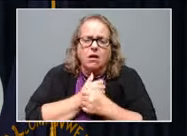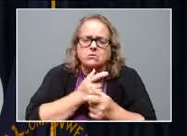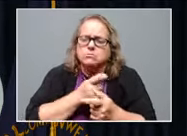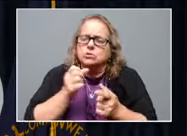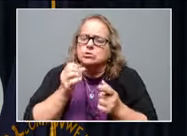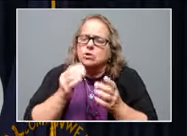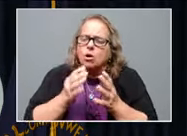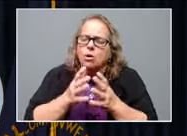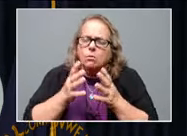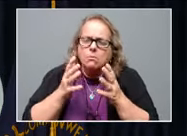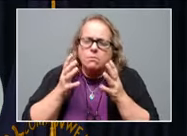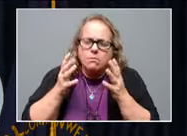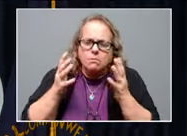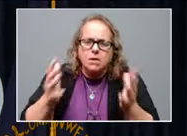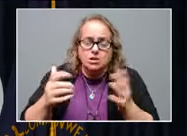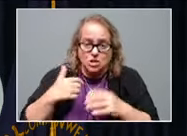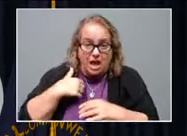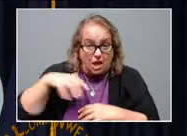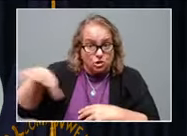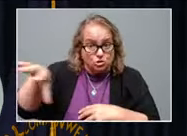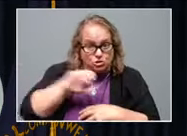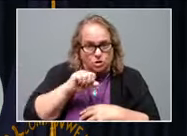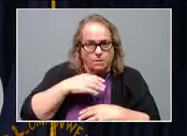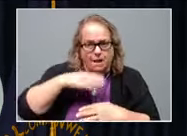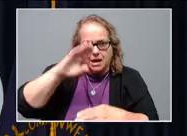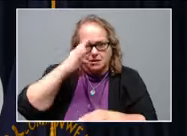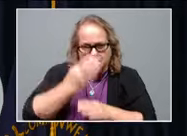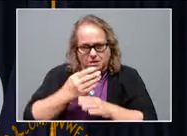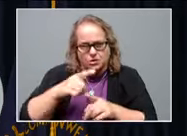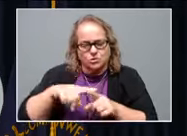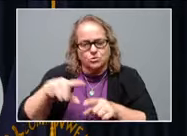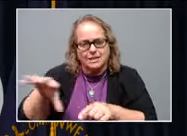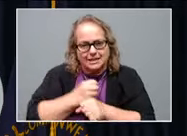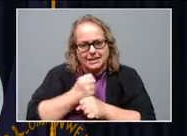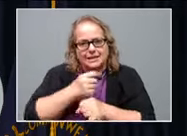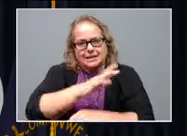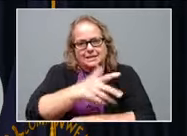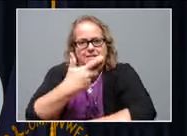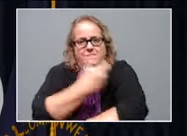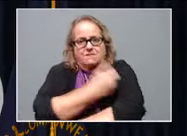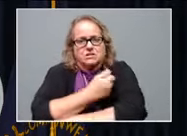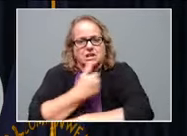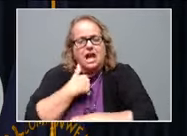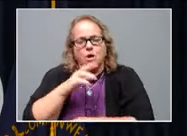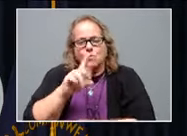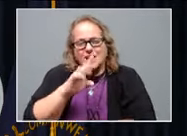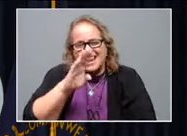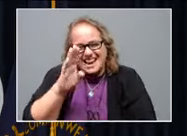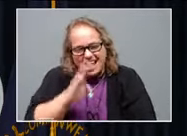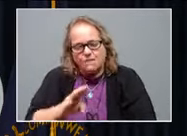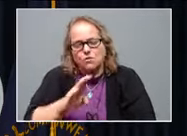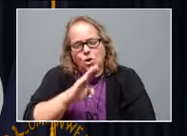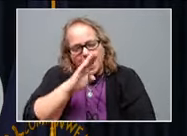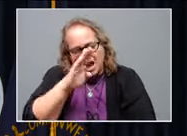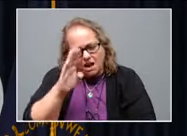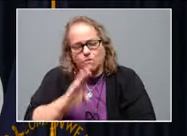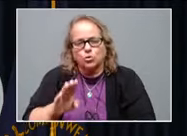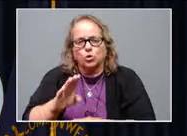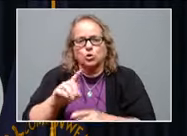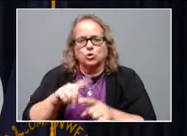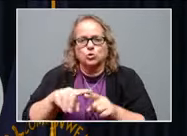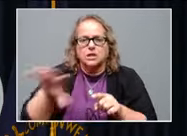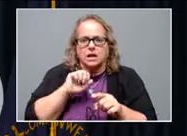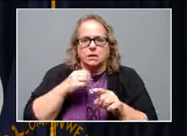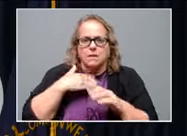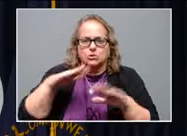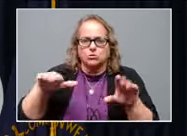son to get his vaccine. I would never, ever take either of those children to anything that would